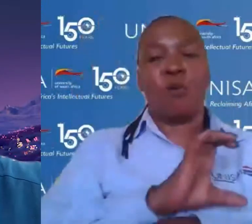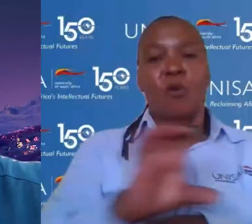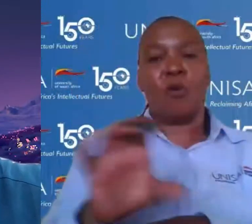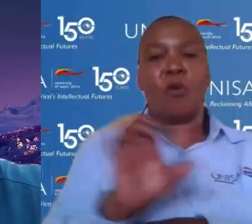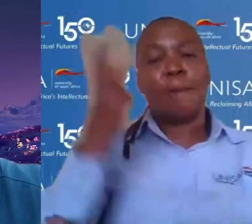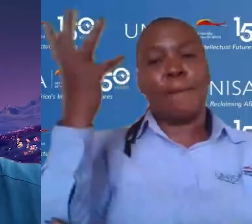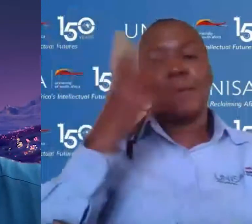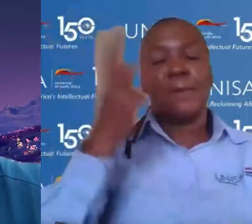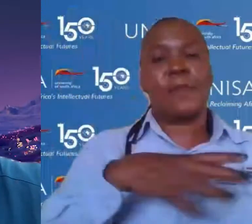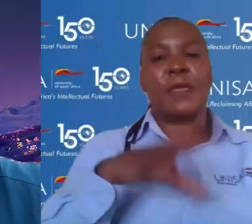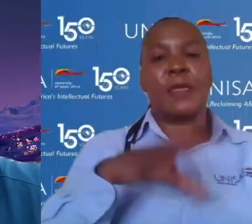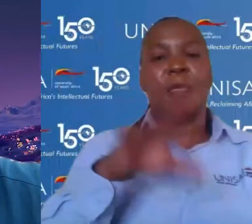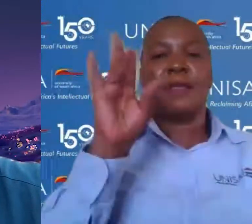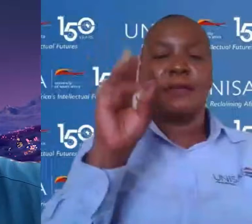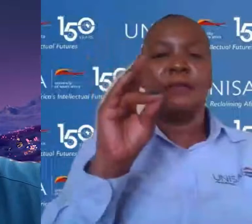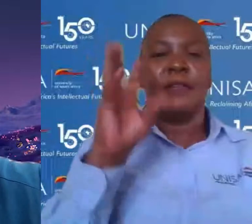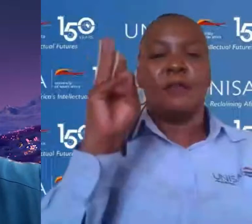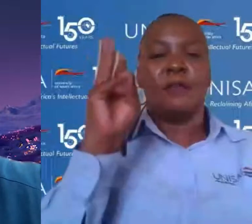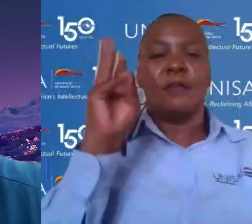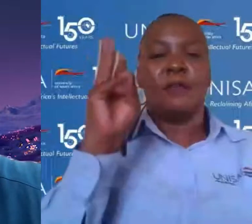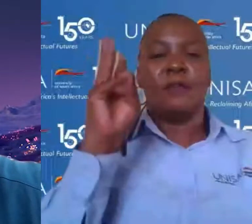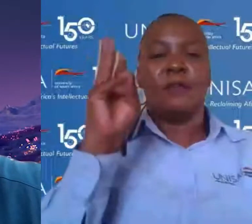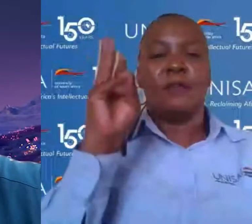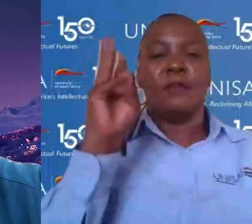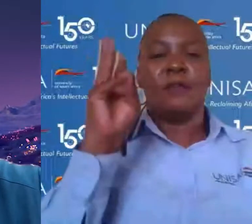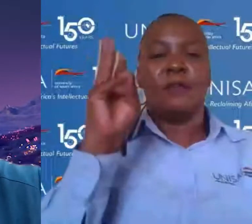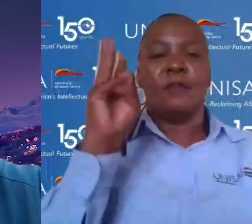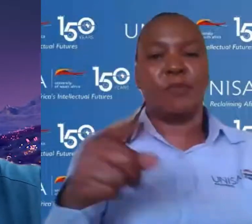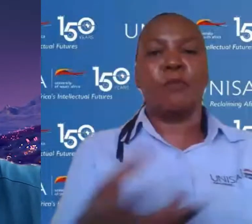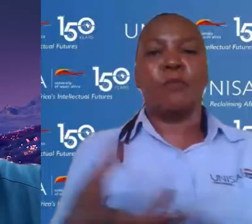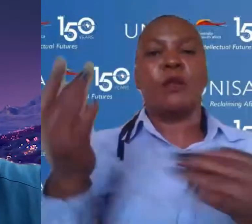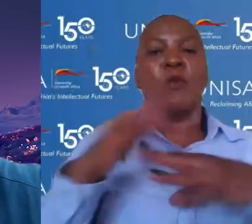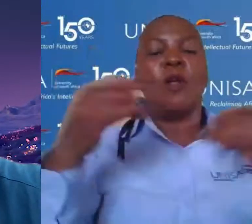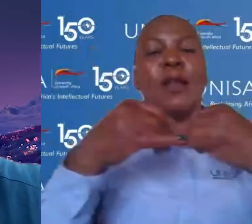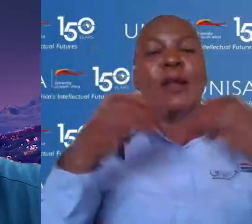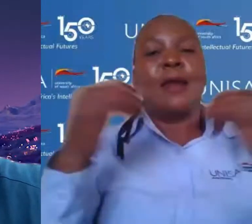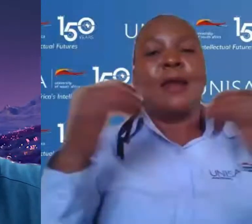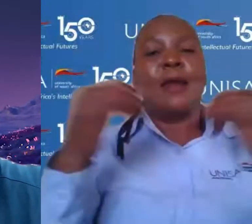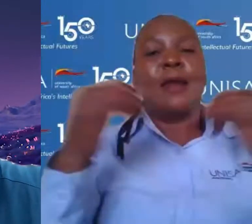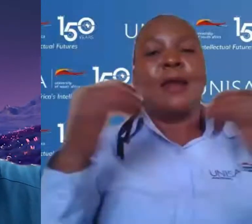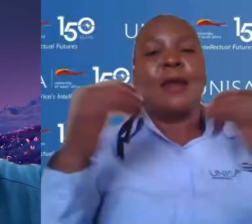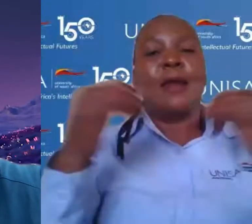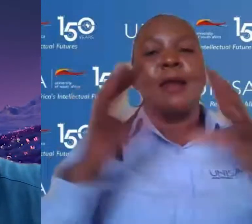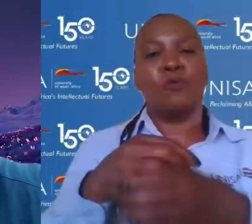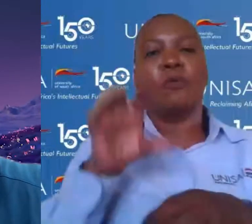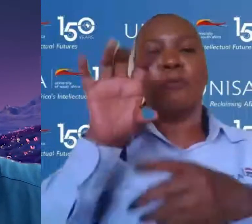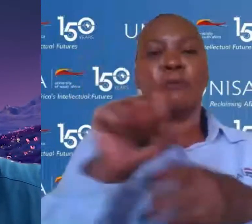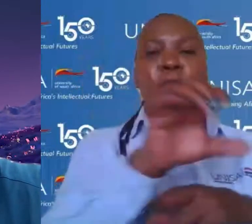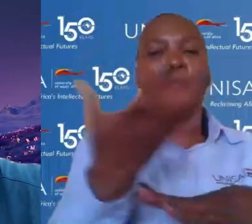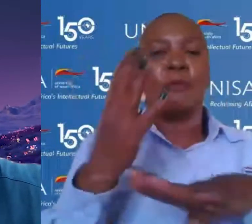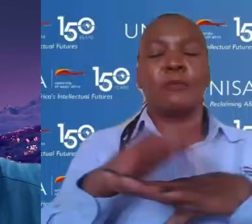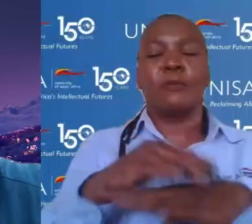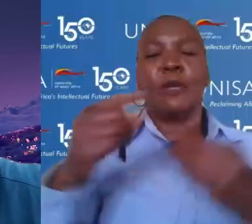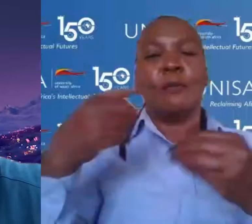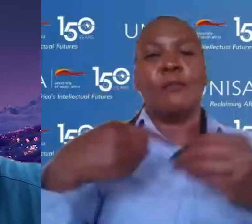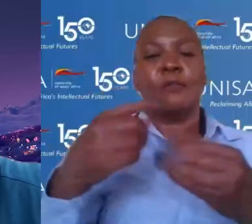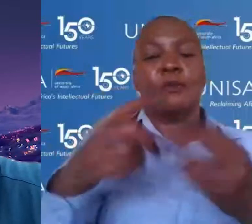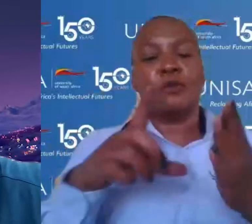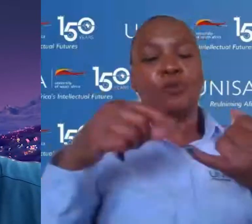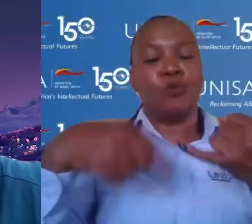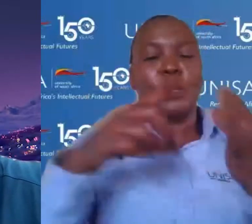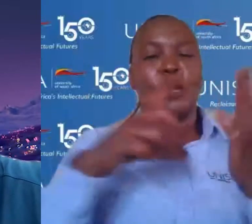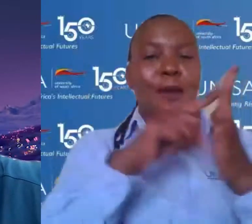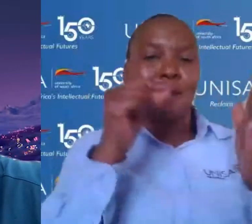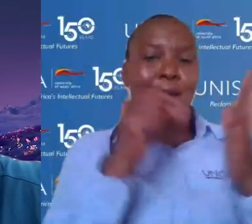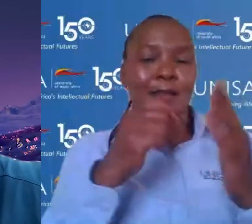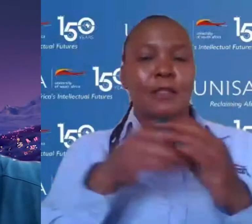and Thursday. That you will get online classes, which you will find out about in your tutorial letters or through